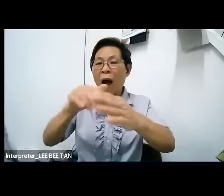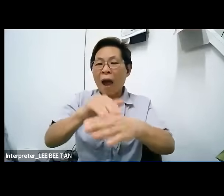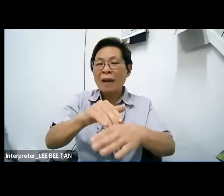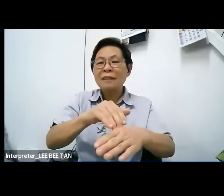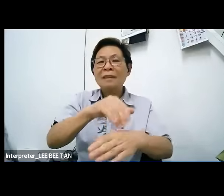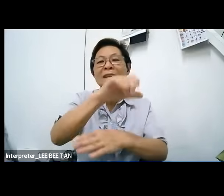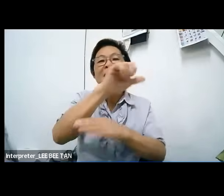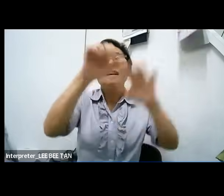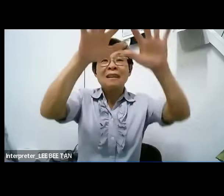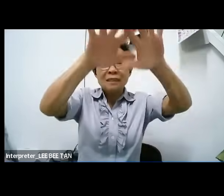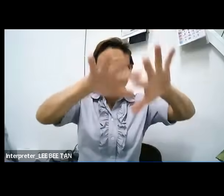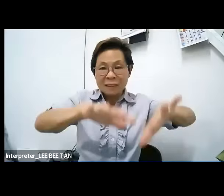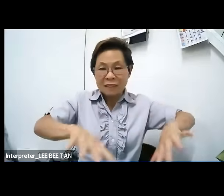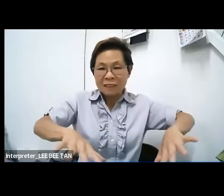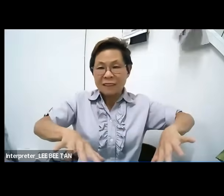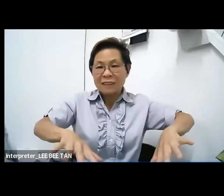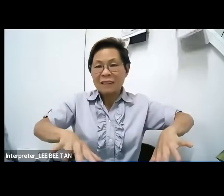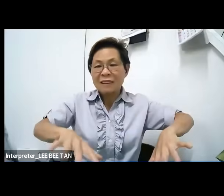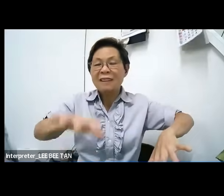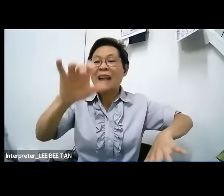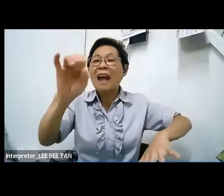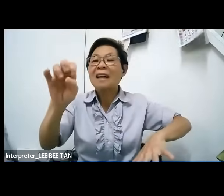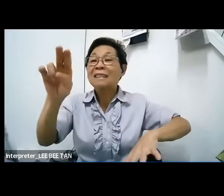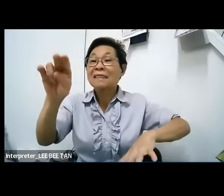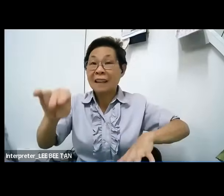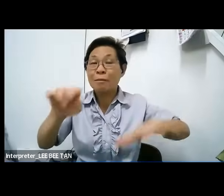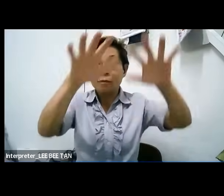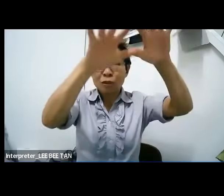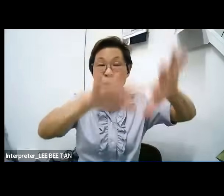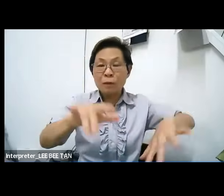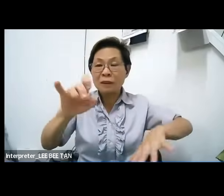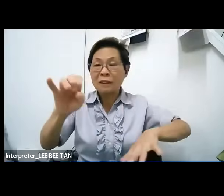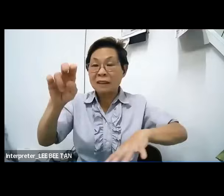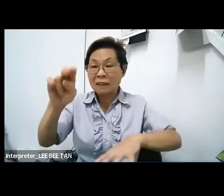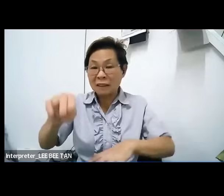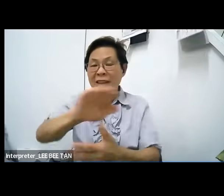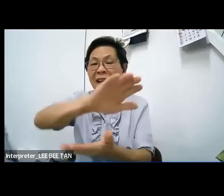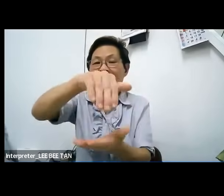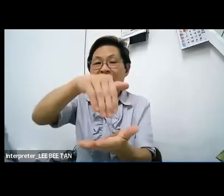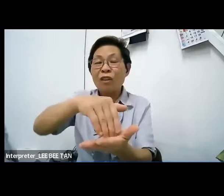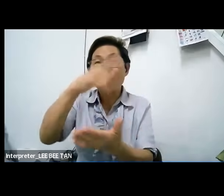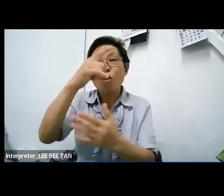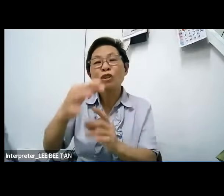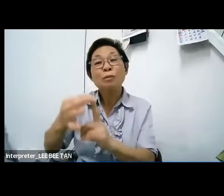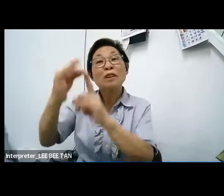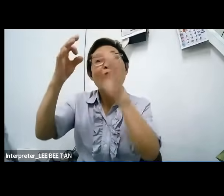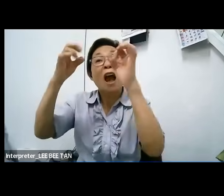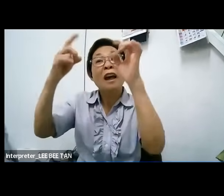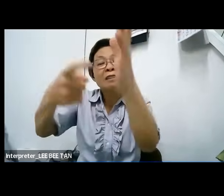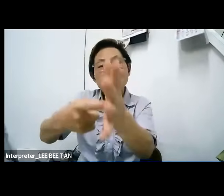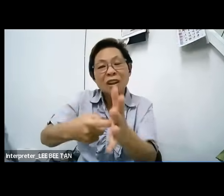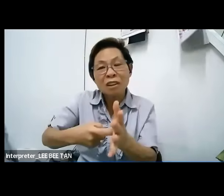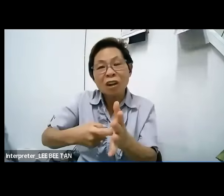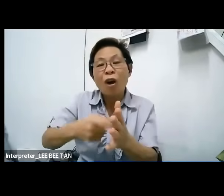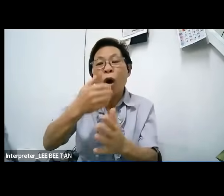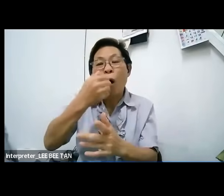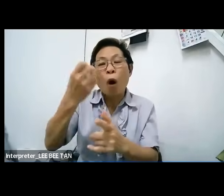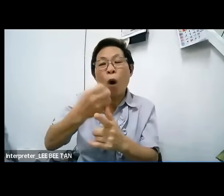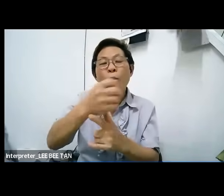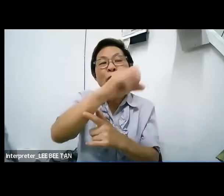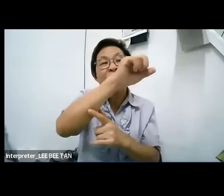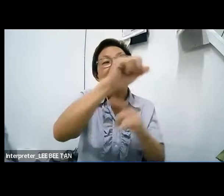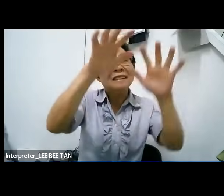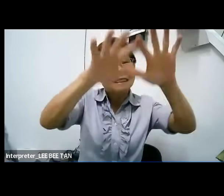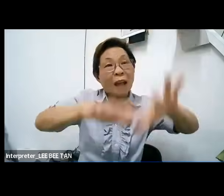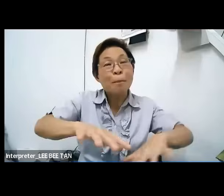Southeast Asia Ministries of Education Organization, Regional Center for Special Educational Needs, or better known as SEMIUSEN.